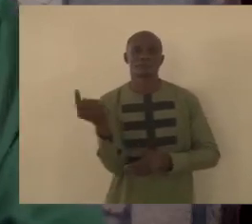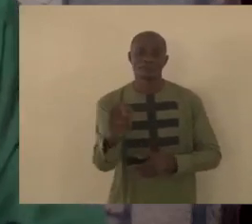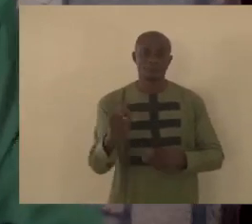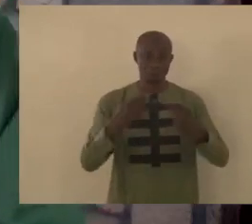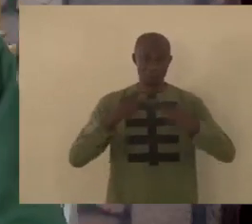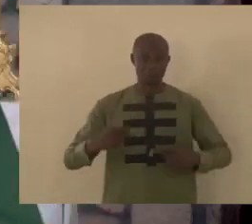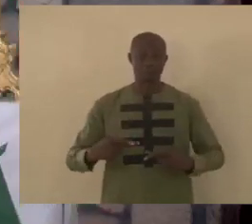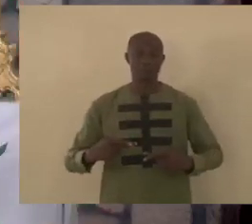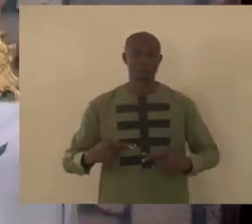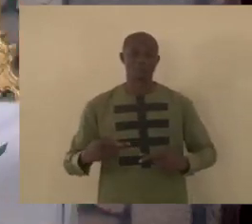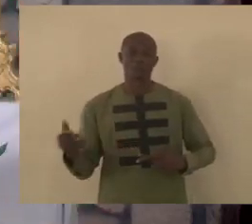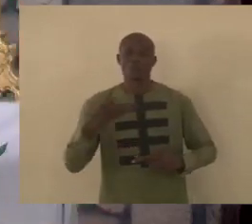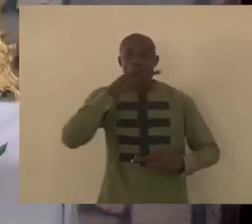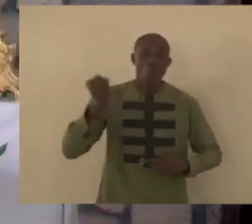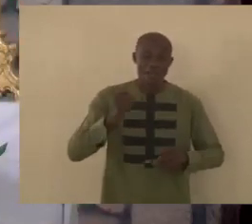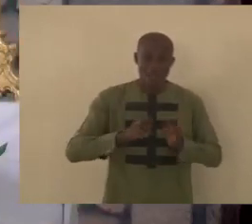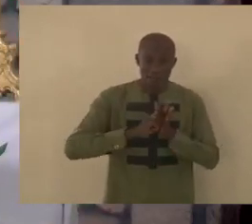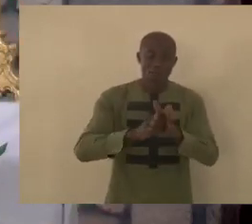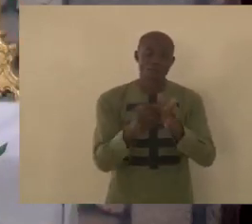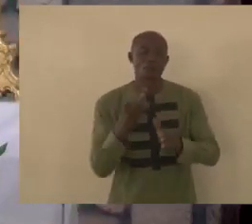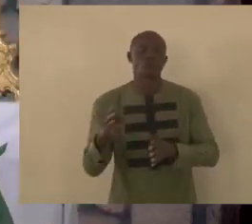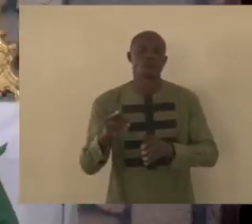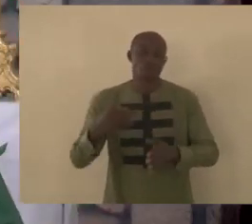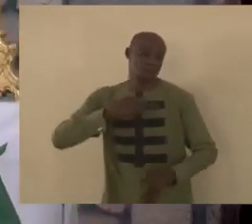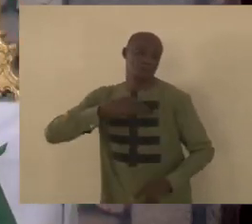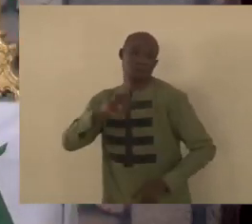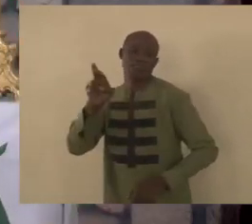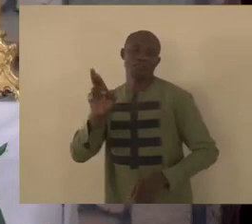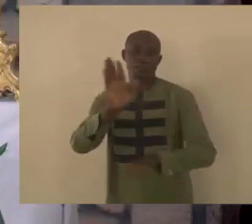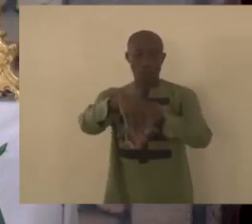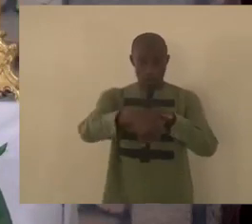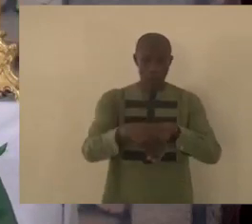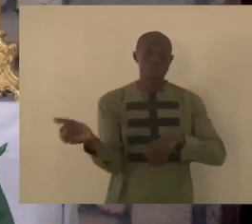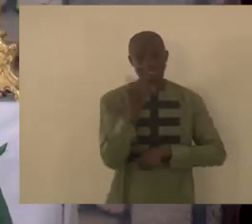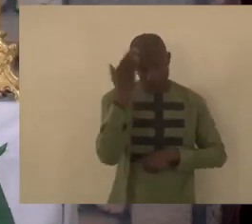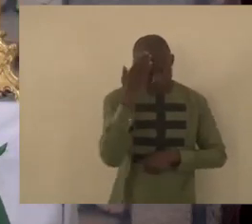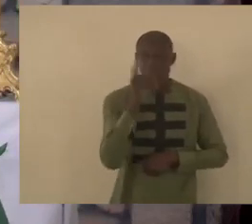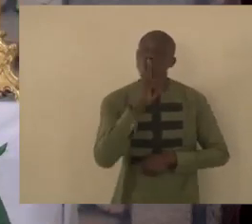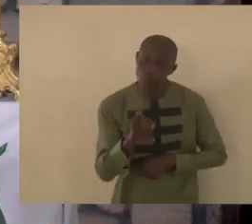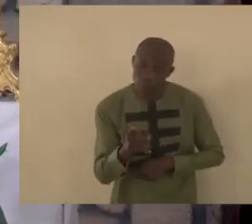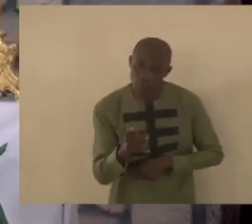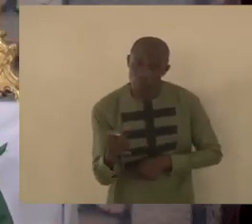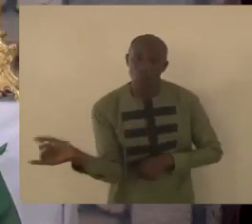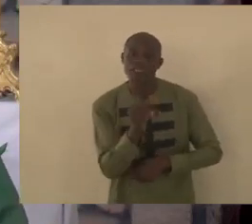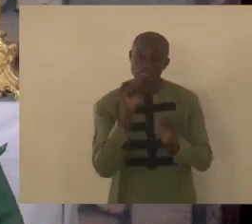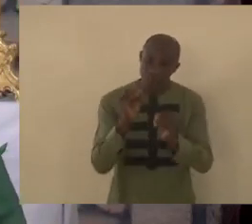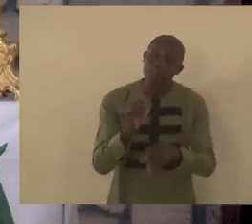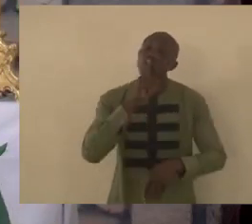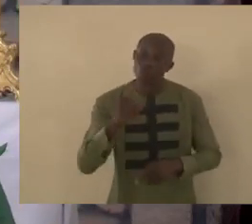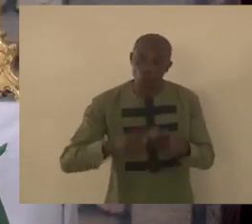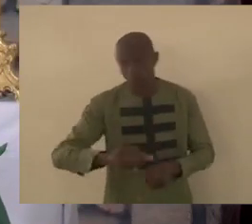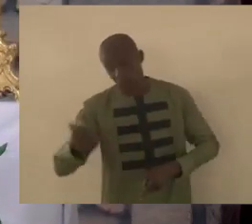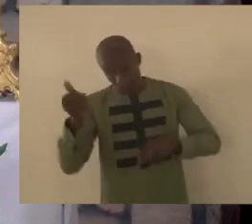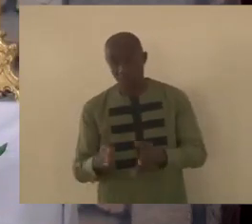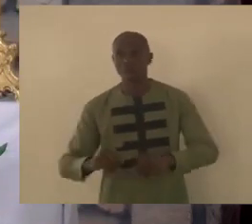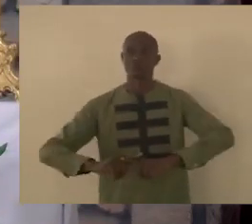The scribes and the Pharisees were examples of religious hypocrites. They know the truth, they teach the truth